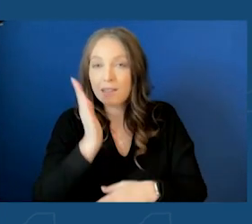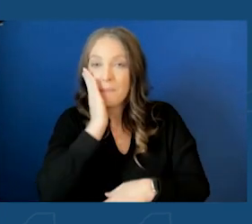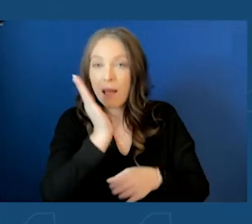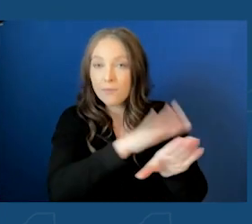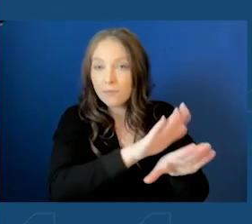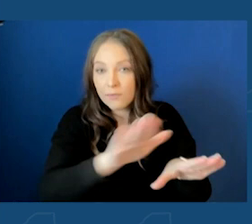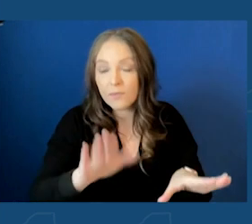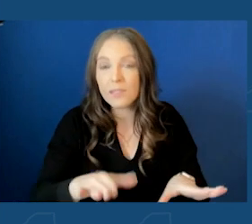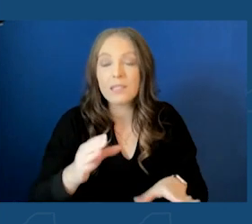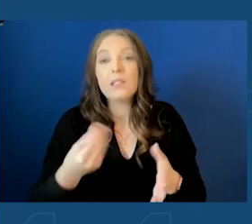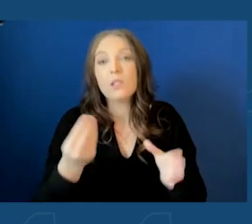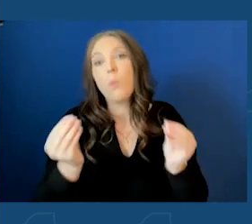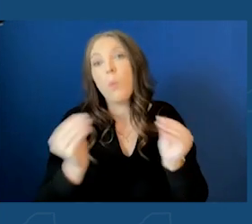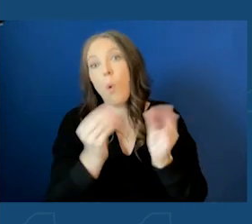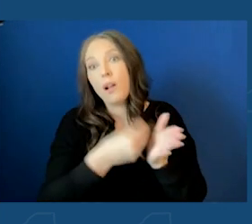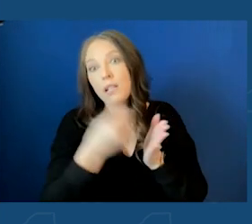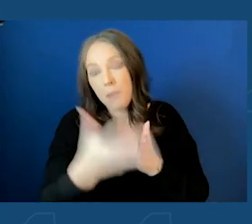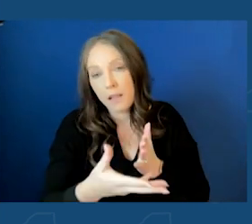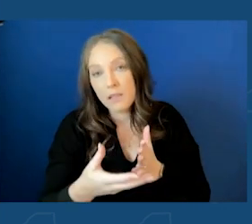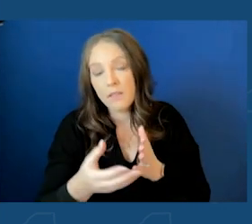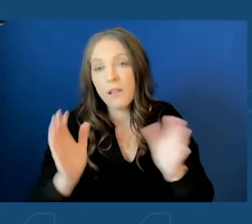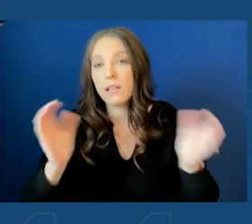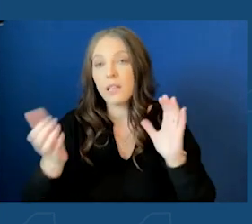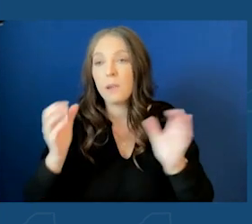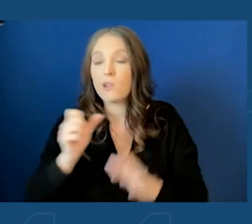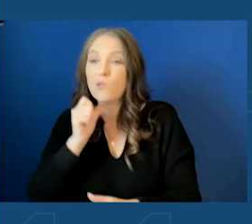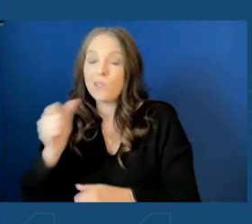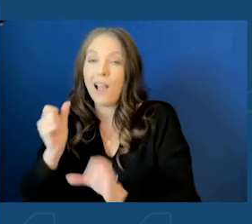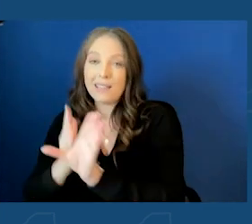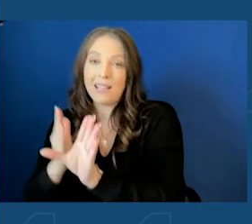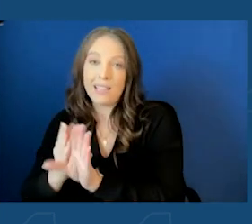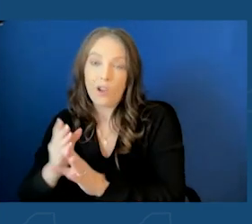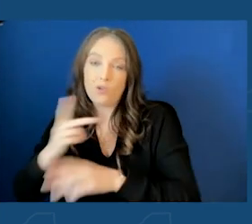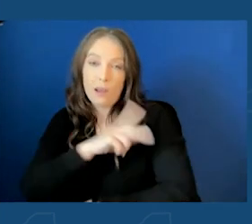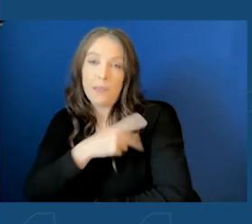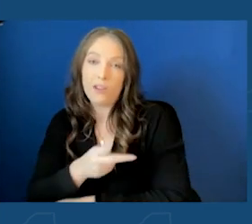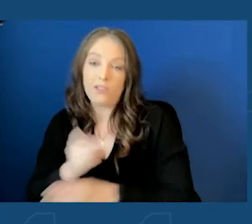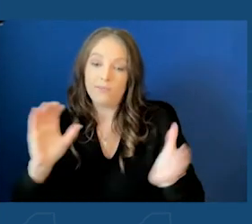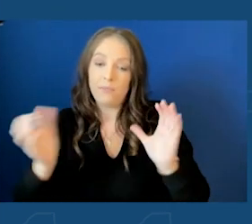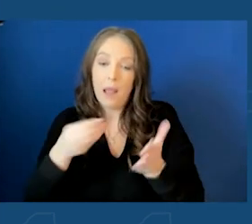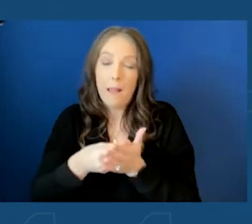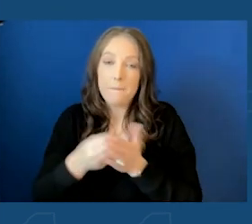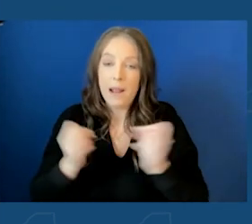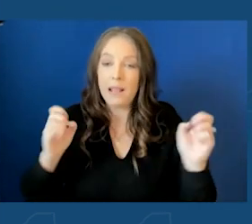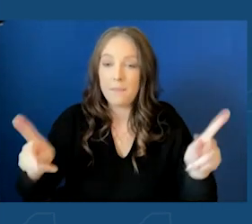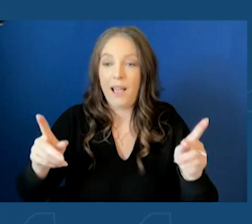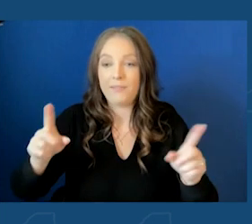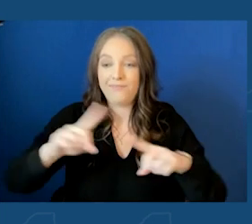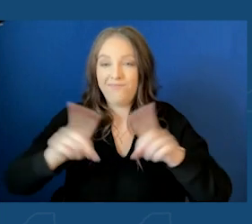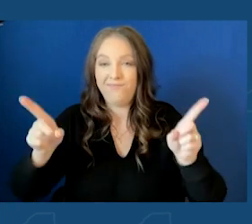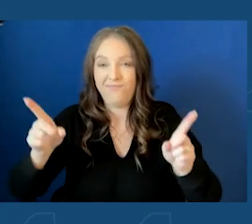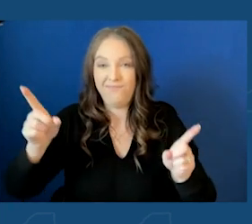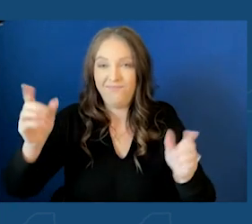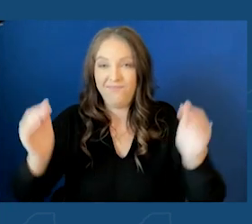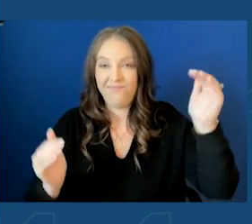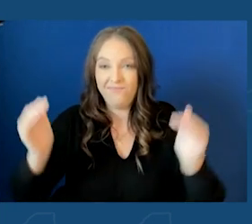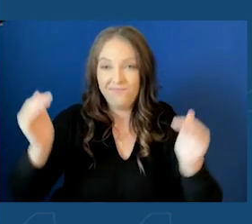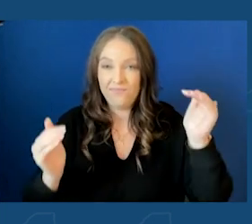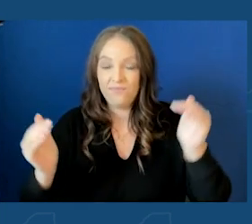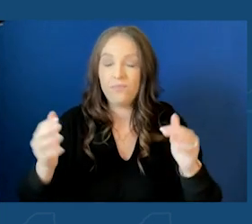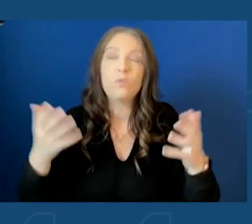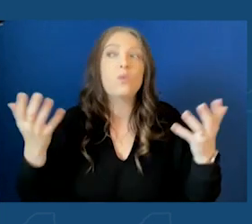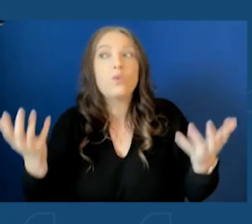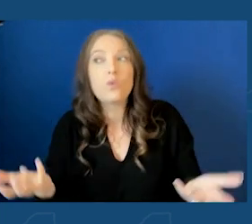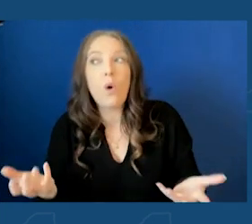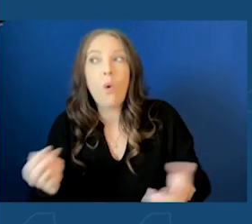psychiatric doctor, versus a non-psychiatric patient. And because of that, there was a financial disincentive for hospitals